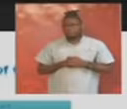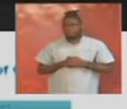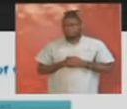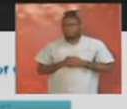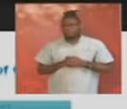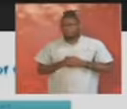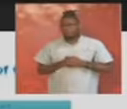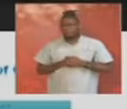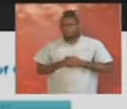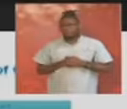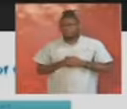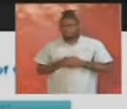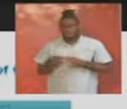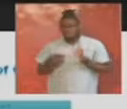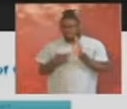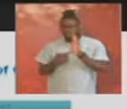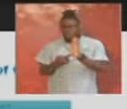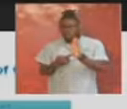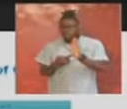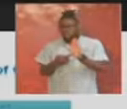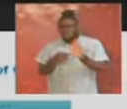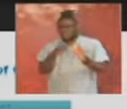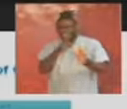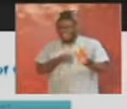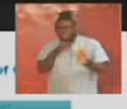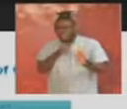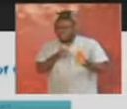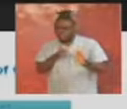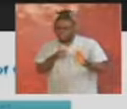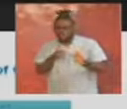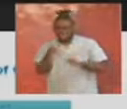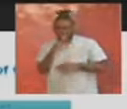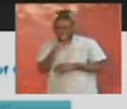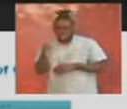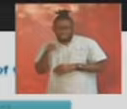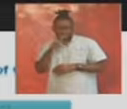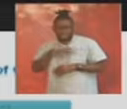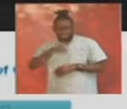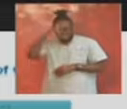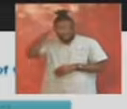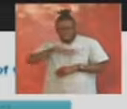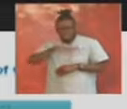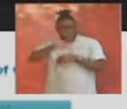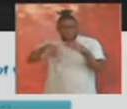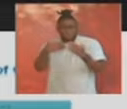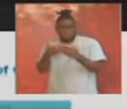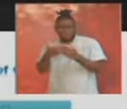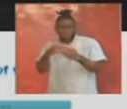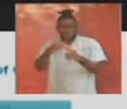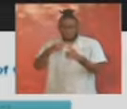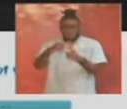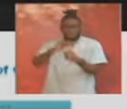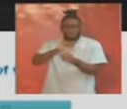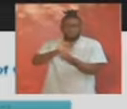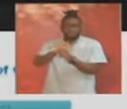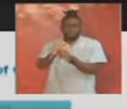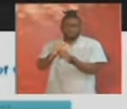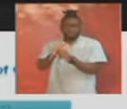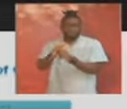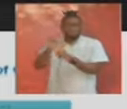So this demonstrates the age and sex distribution among all the confirmed COVID-19 cases in